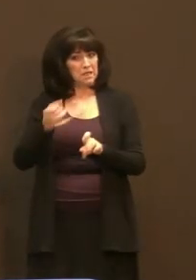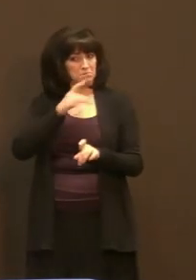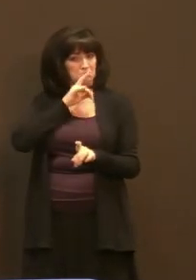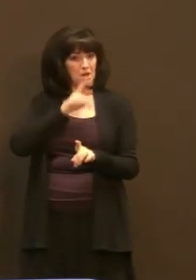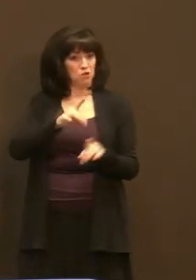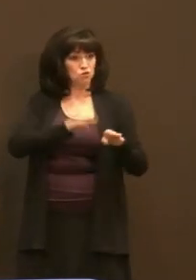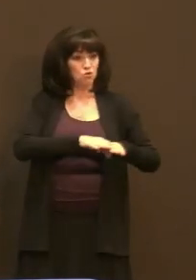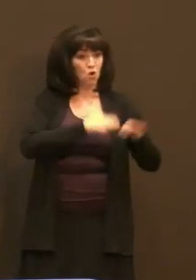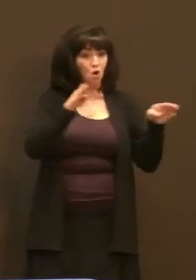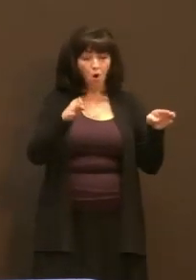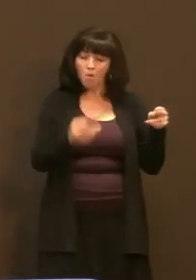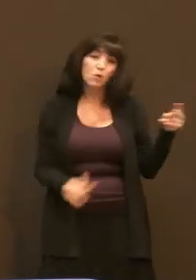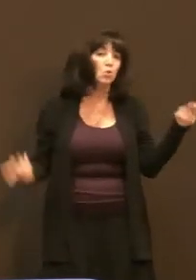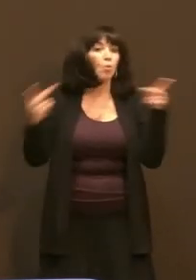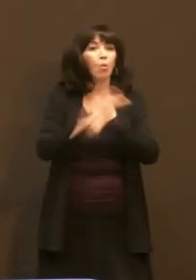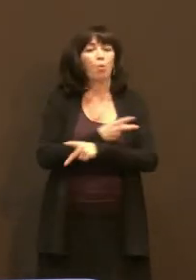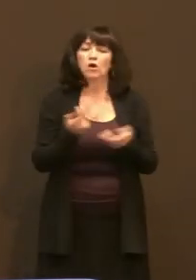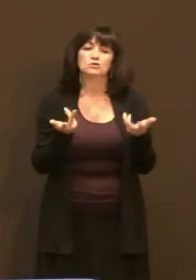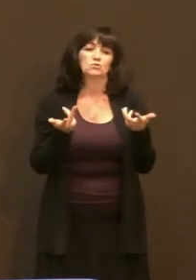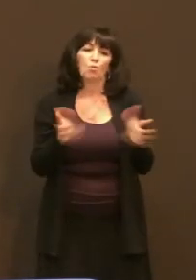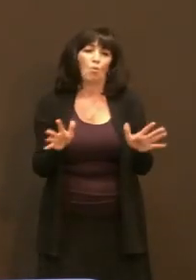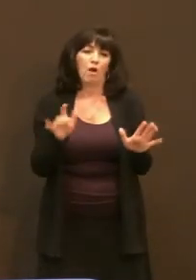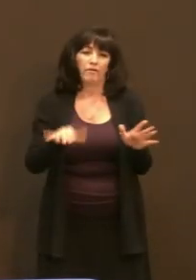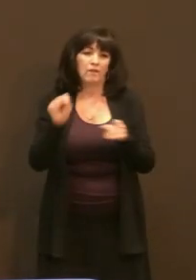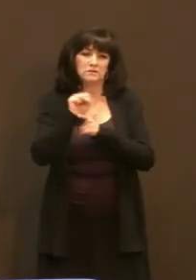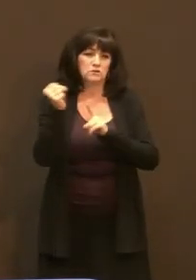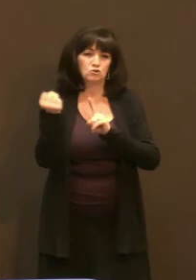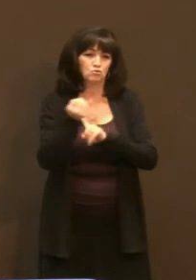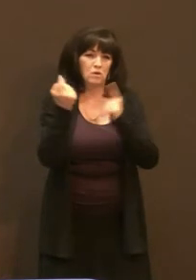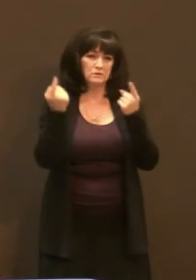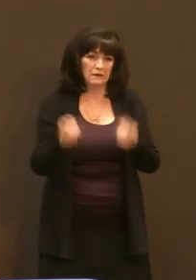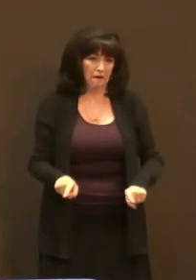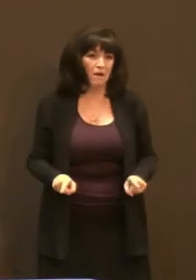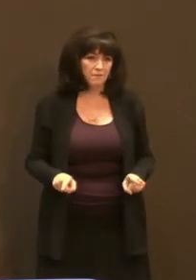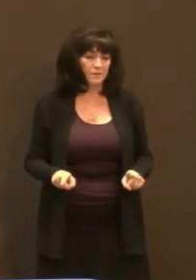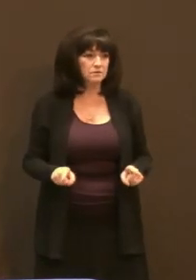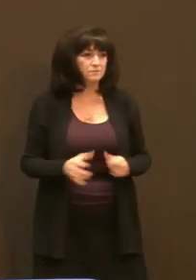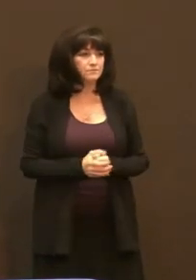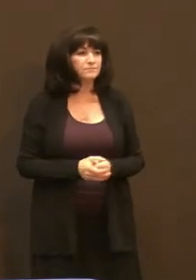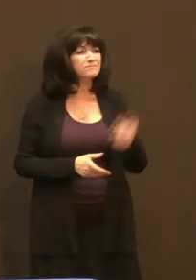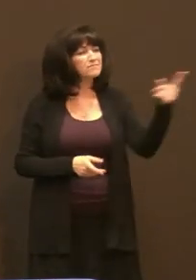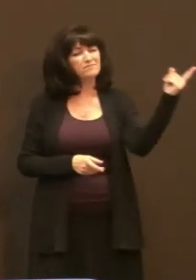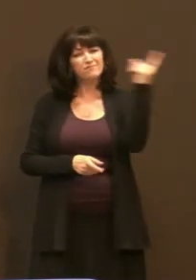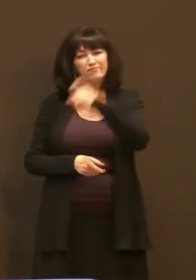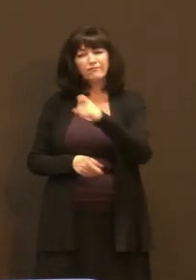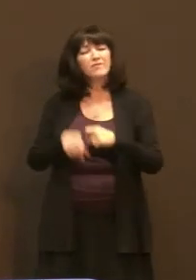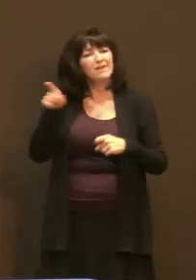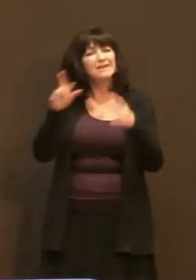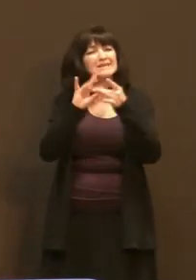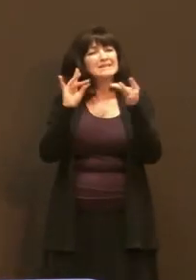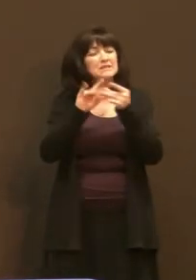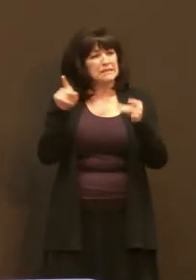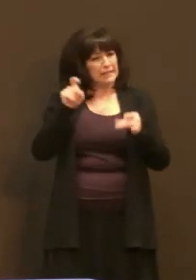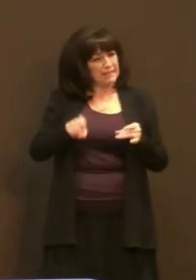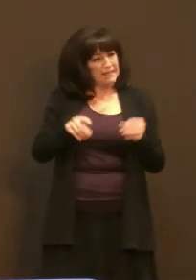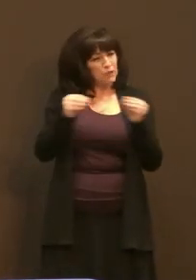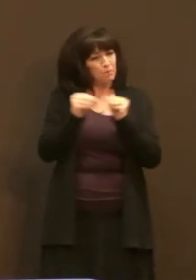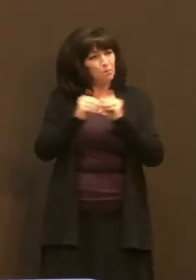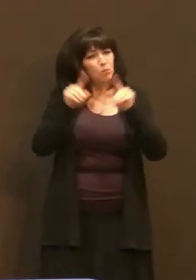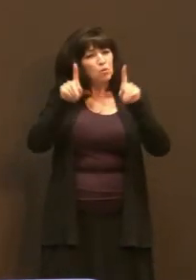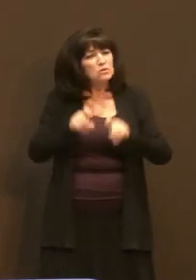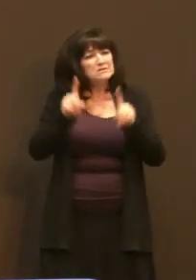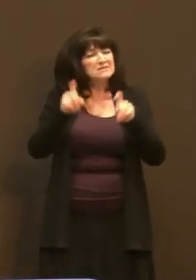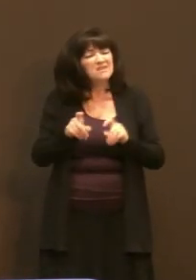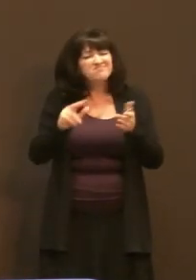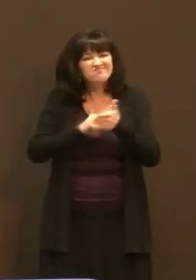and to track. Just one more question for me. Sure. When you say that we need more testing, what does that specifically mean? What does that look like?